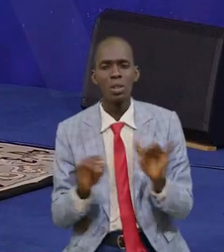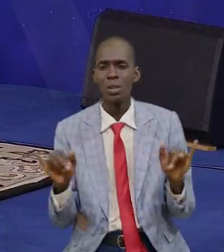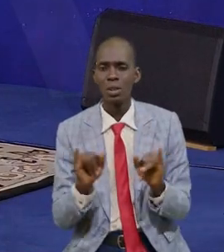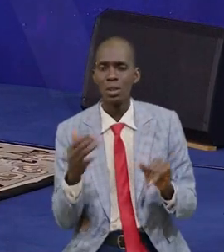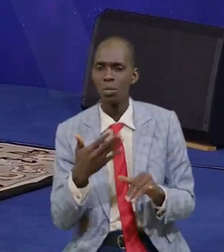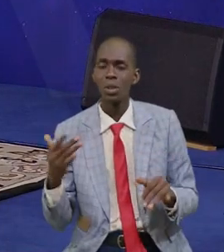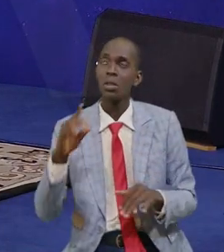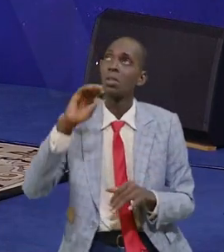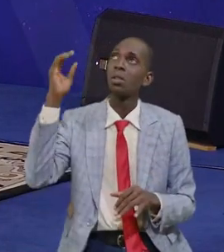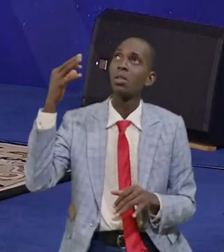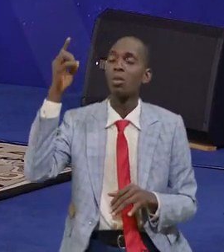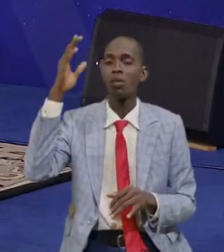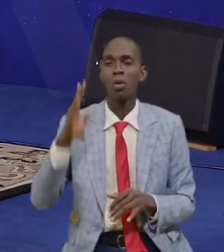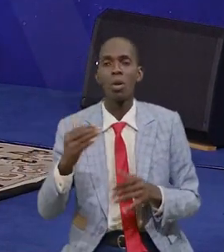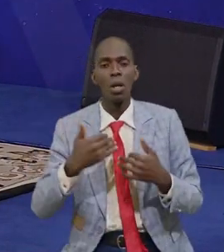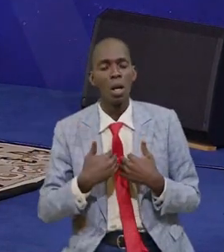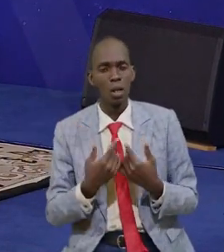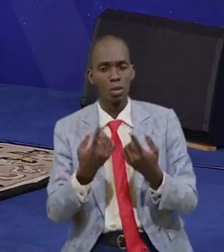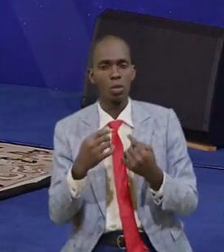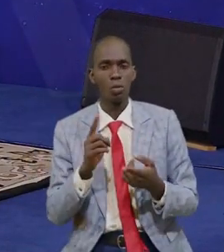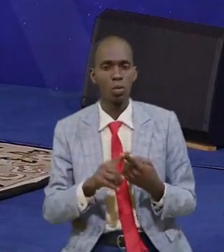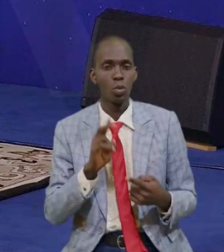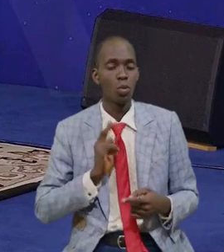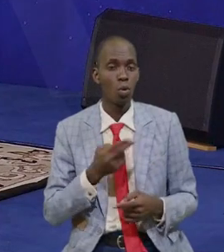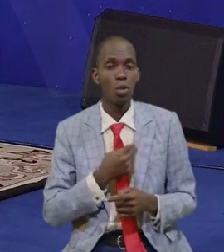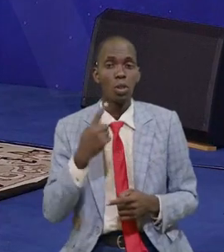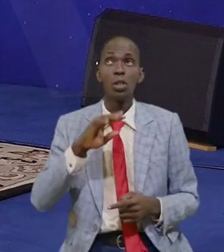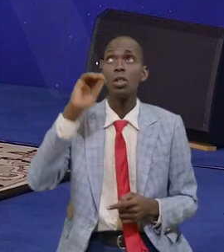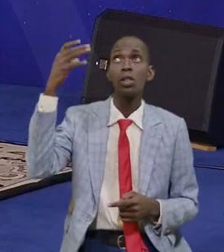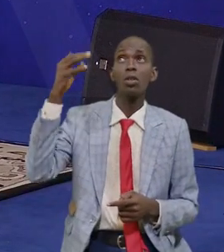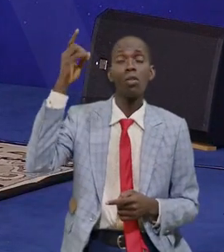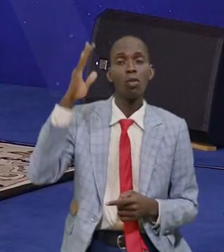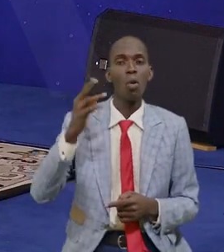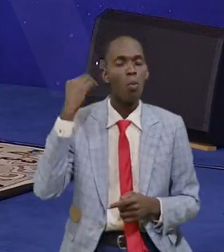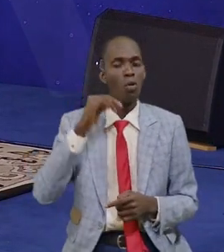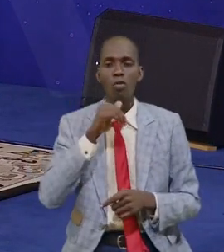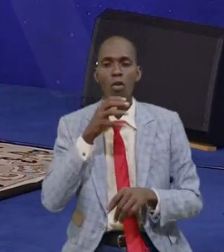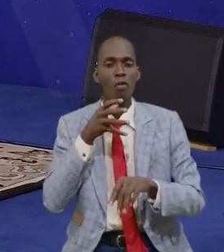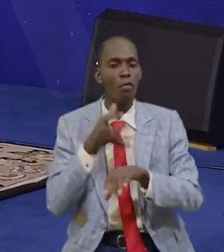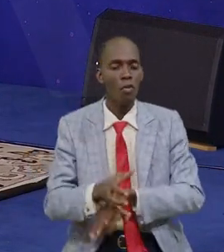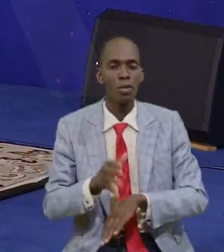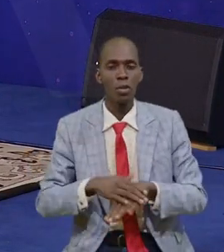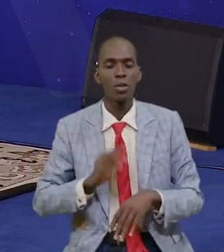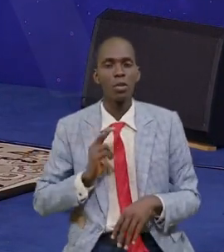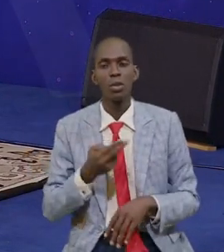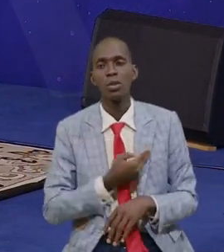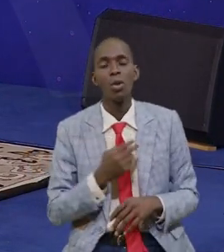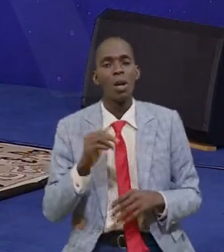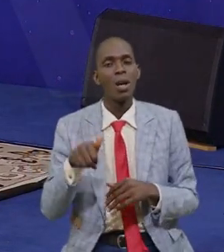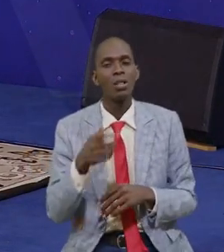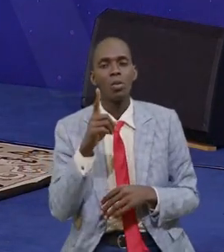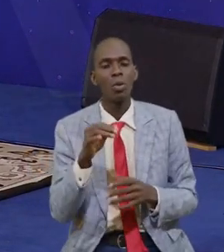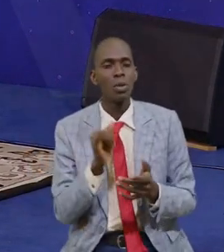The grace of God at salvation was not forced on us. Whosoever will may come. And